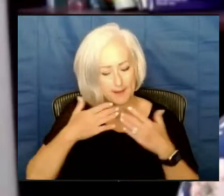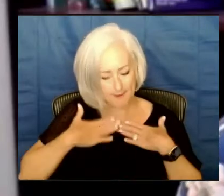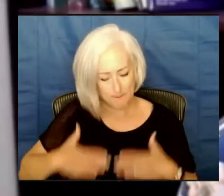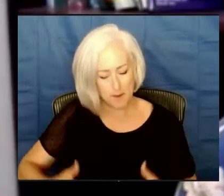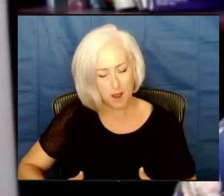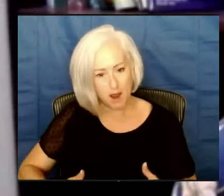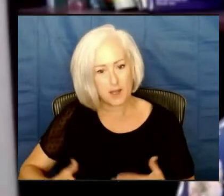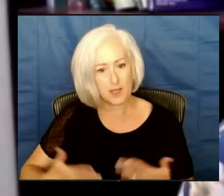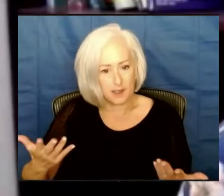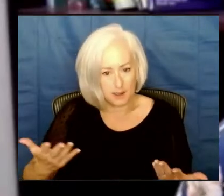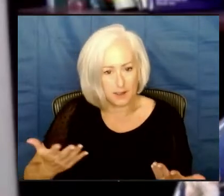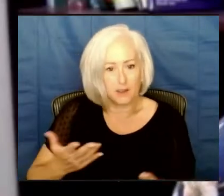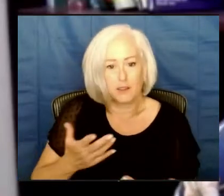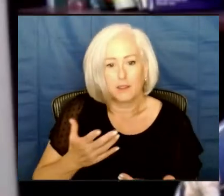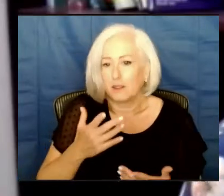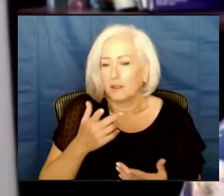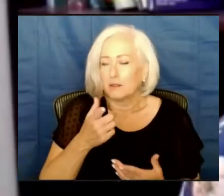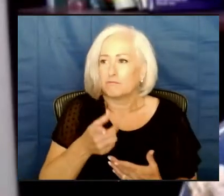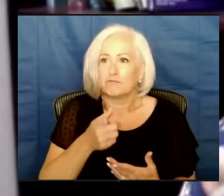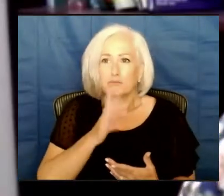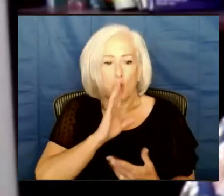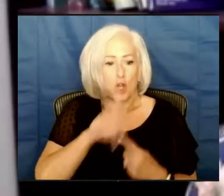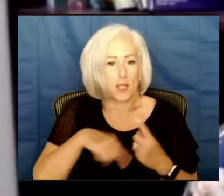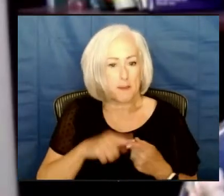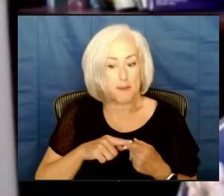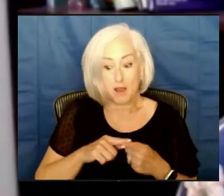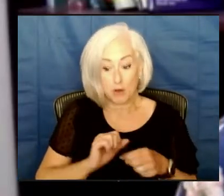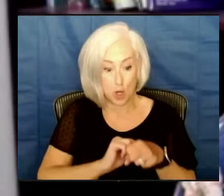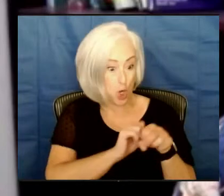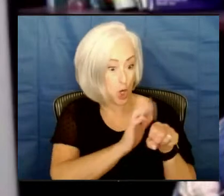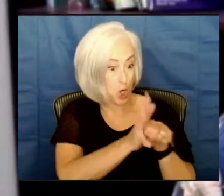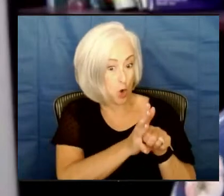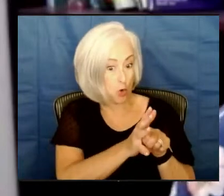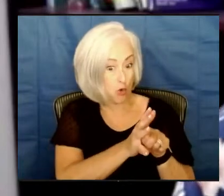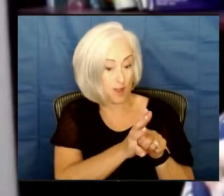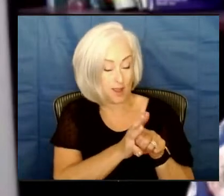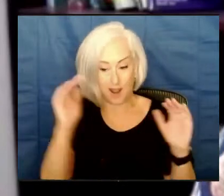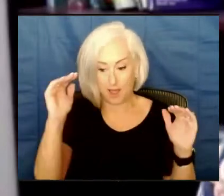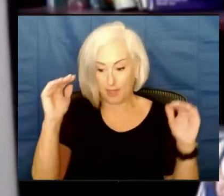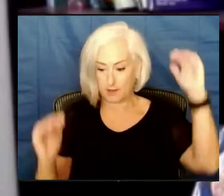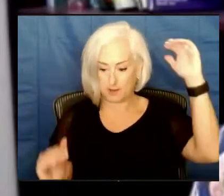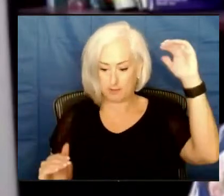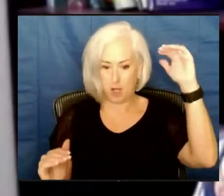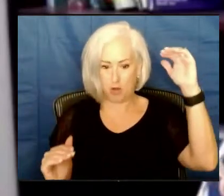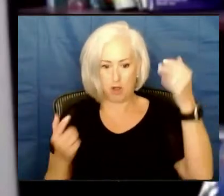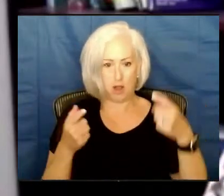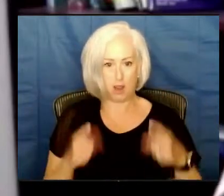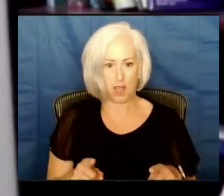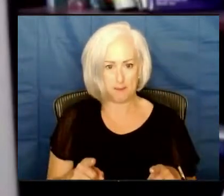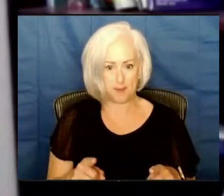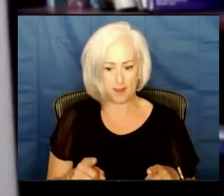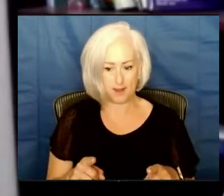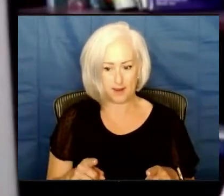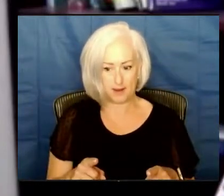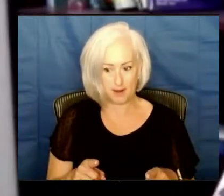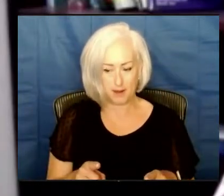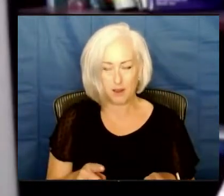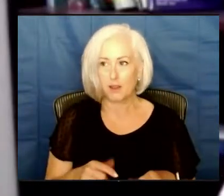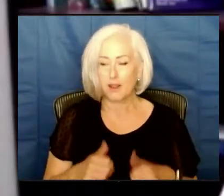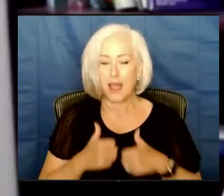talking about even something as simple as like COVID and the disparities that we see, you take those disparities in asthma